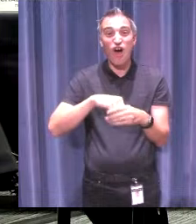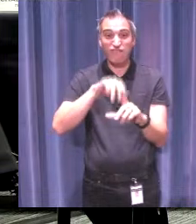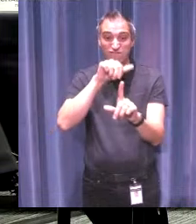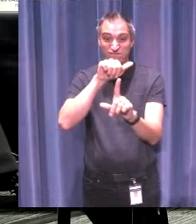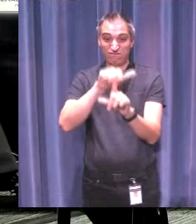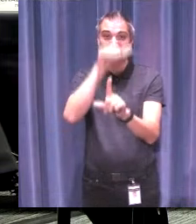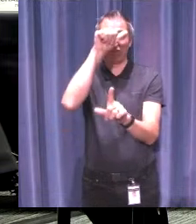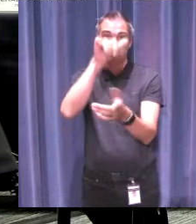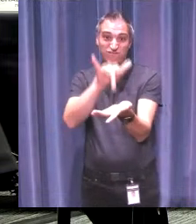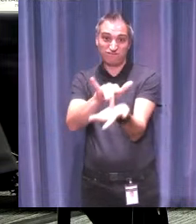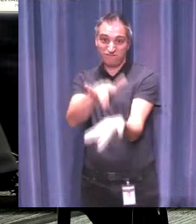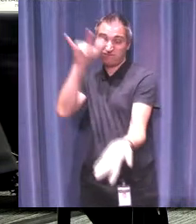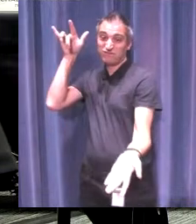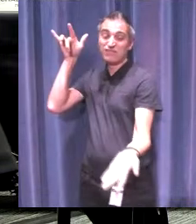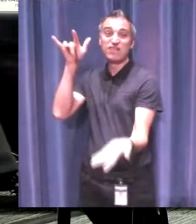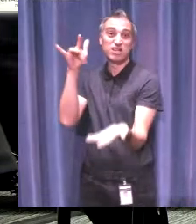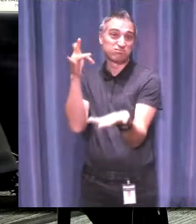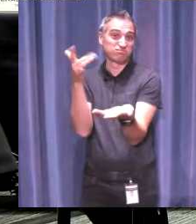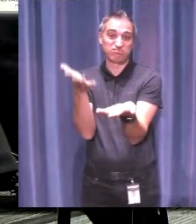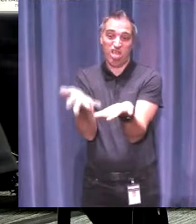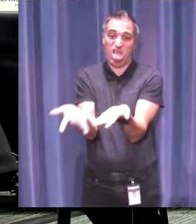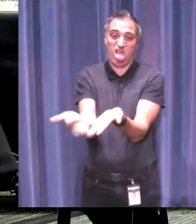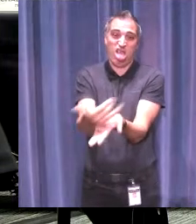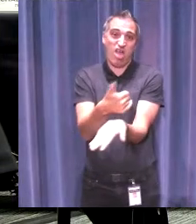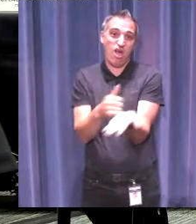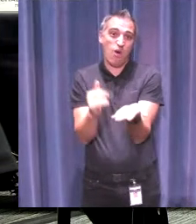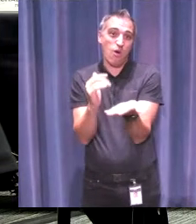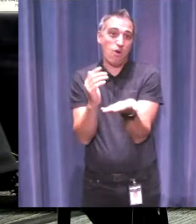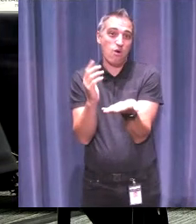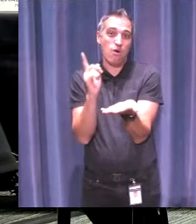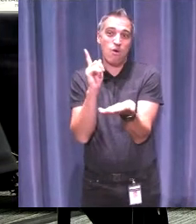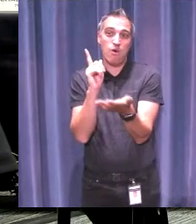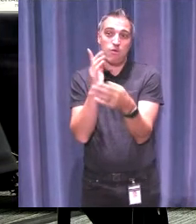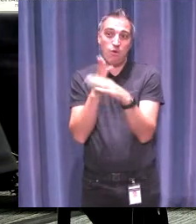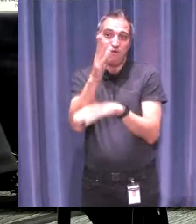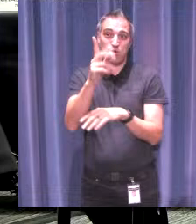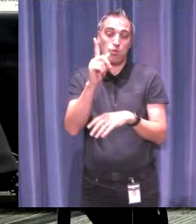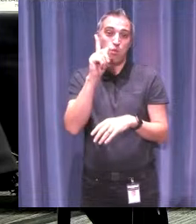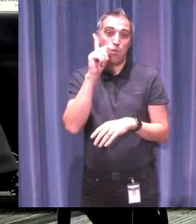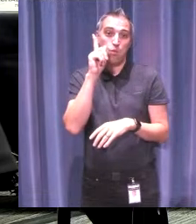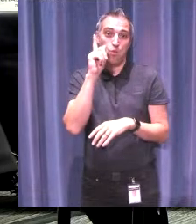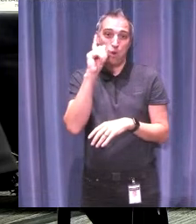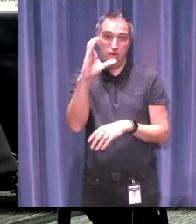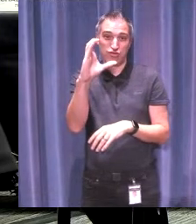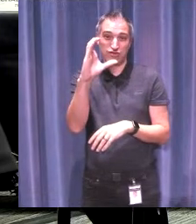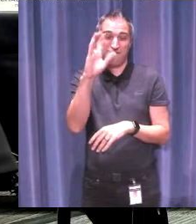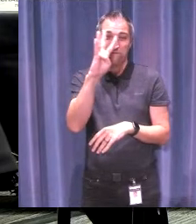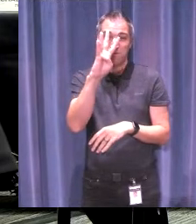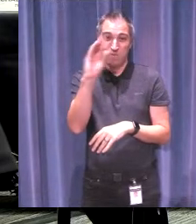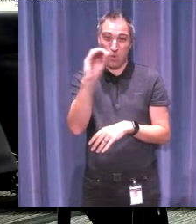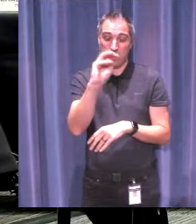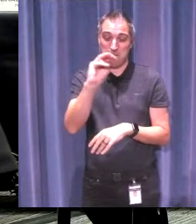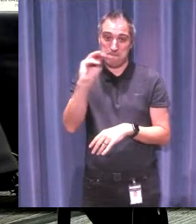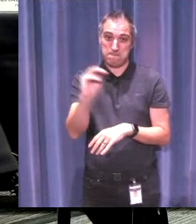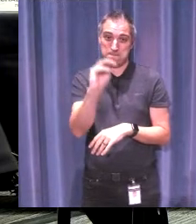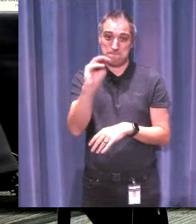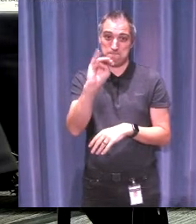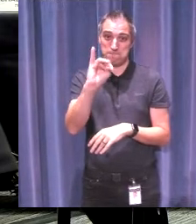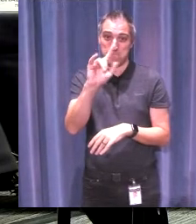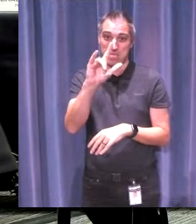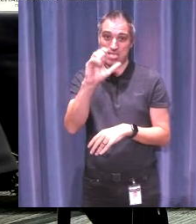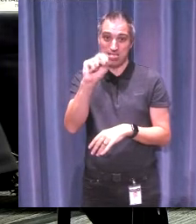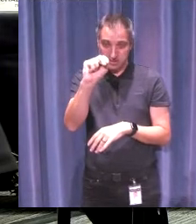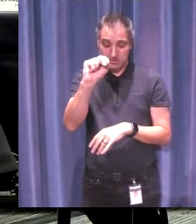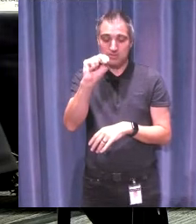that will run probably in excess of $140 million. Yeah. And those are, while they're black